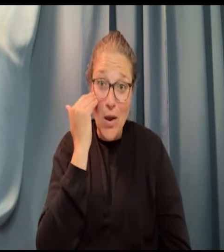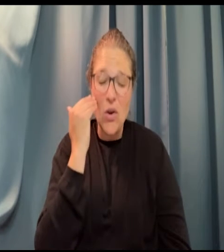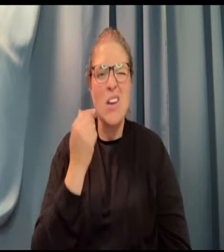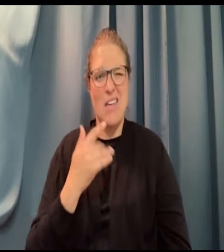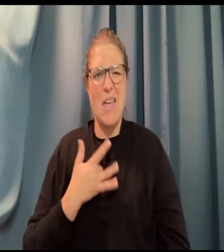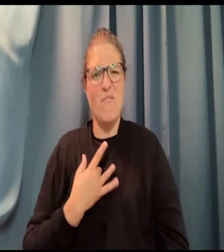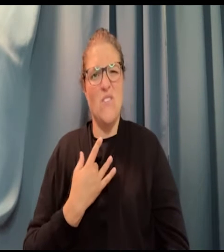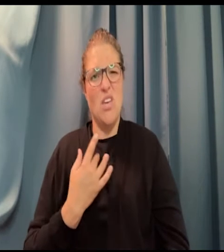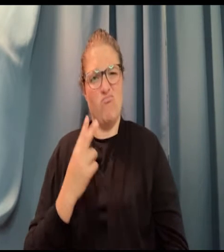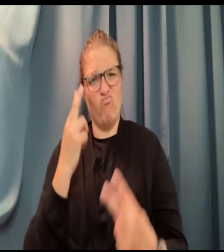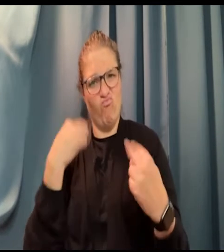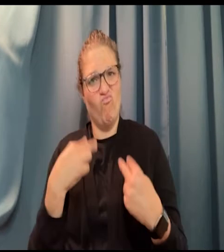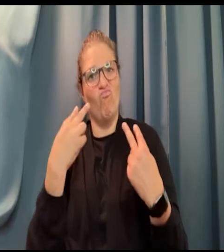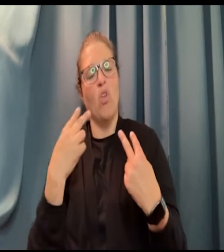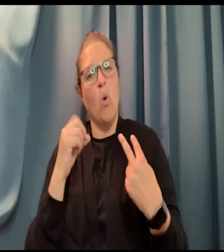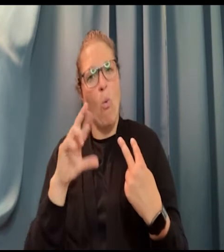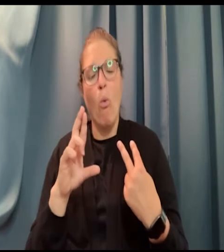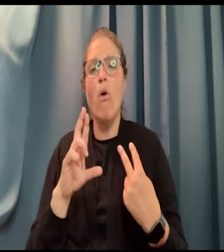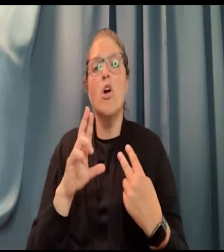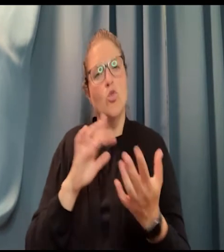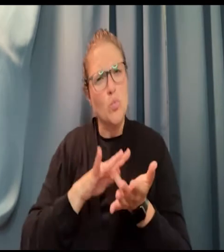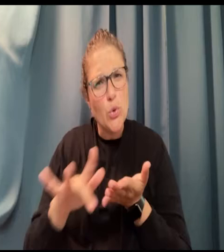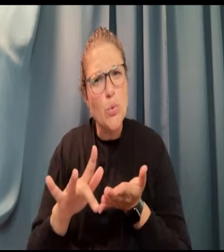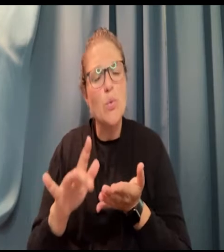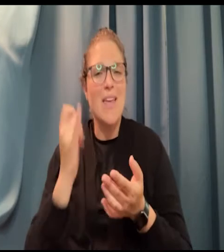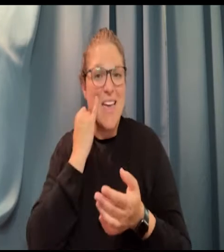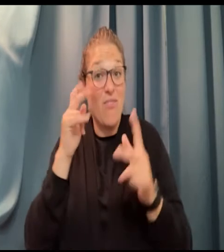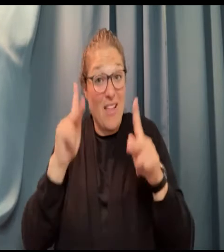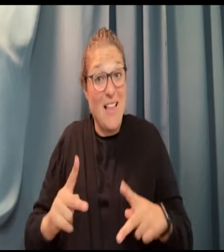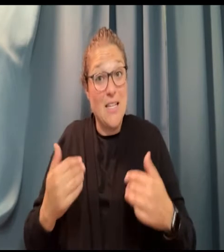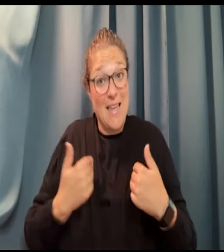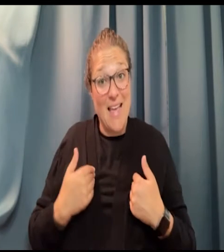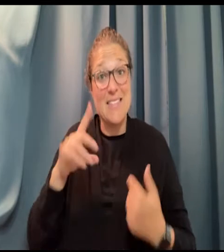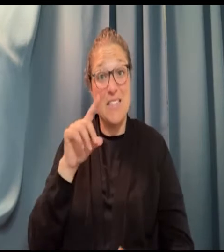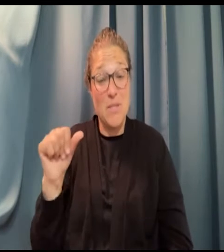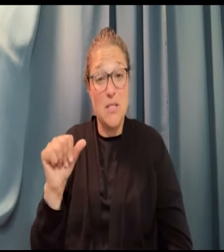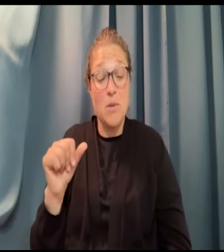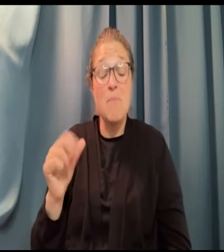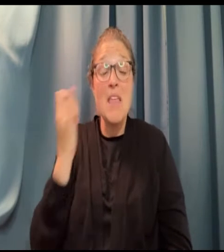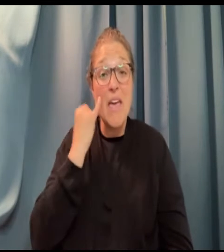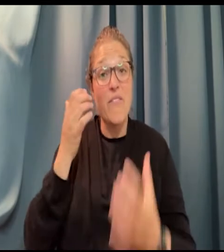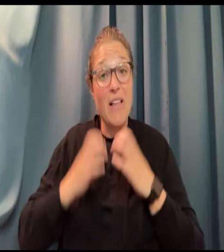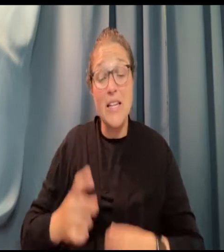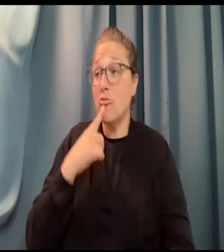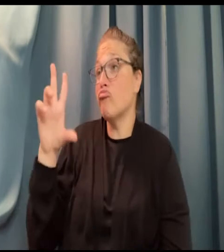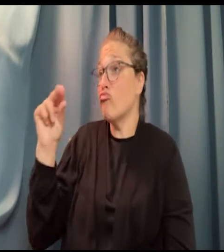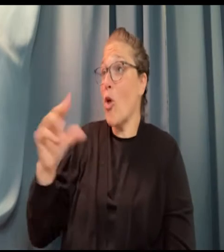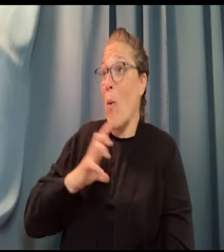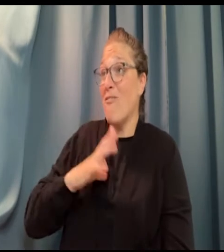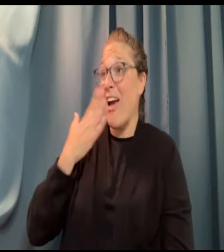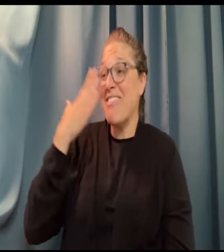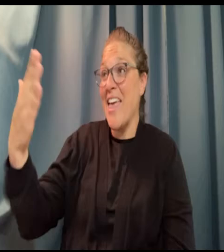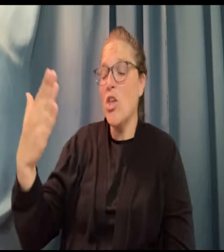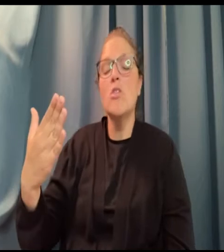you can seem condescending by focusing this way on a customer with disabilities. If they say they don't need